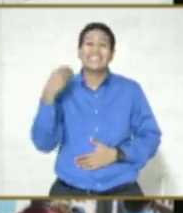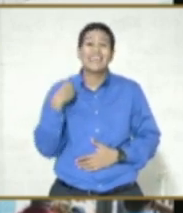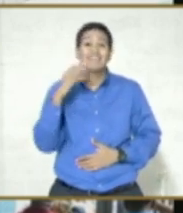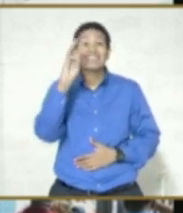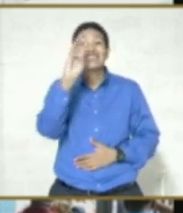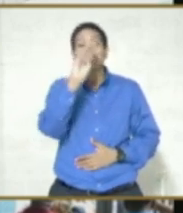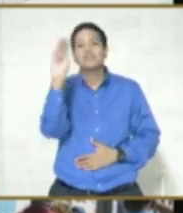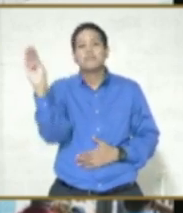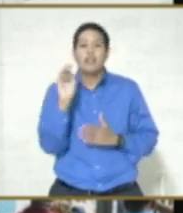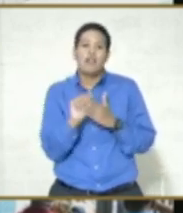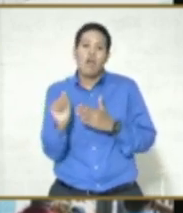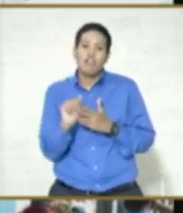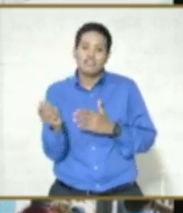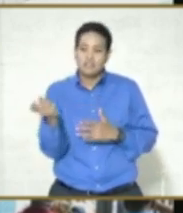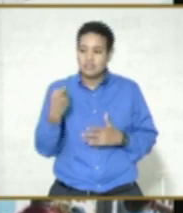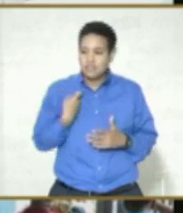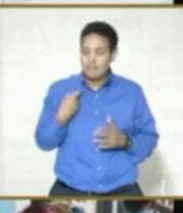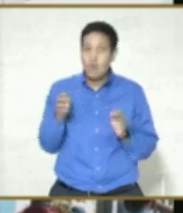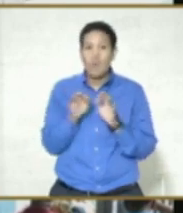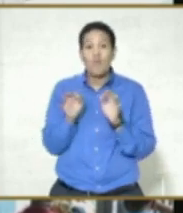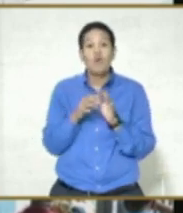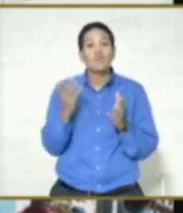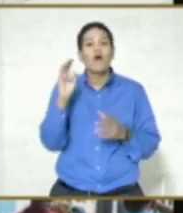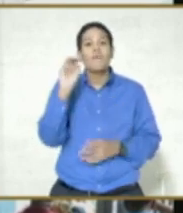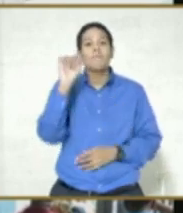million worth of Malta.